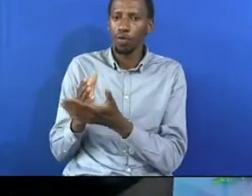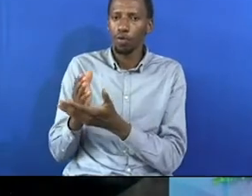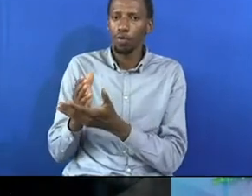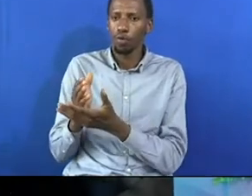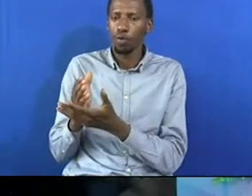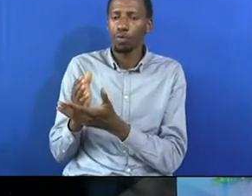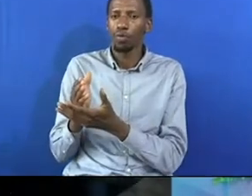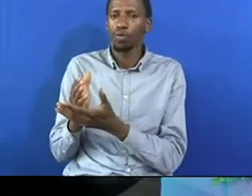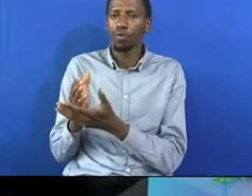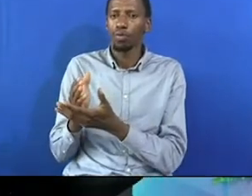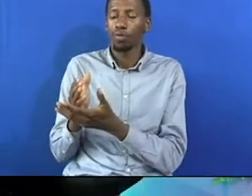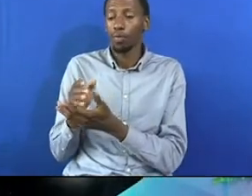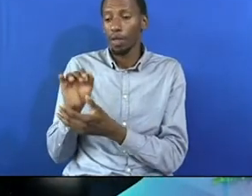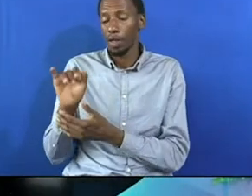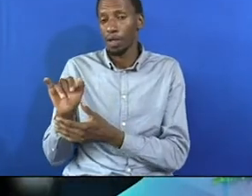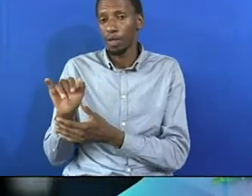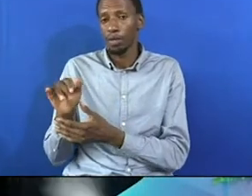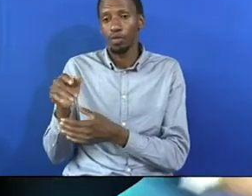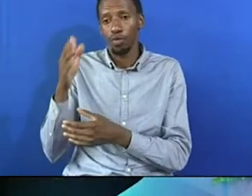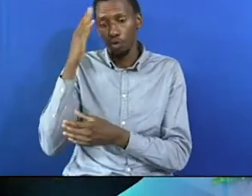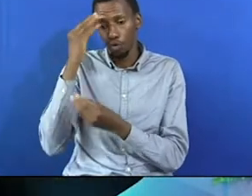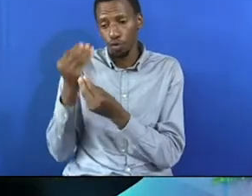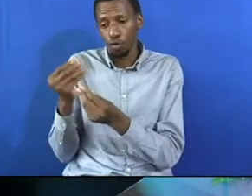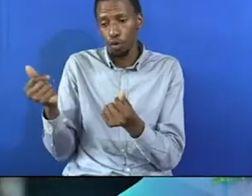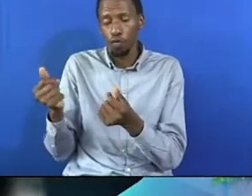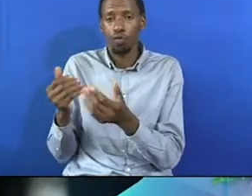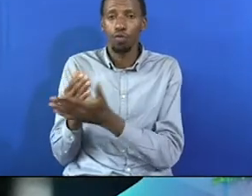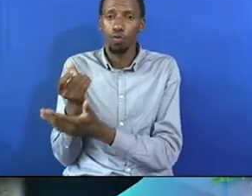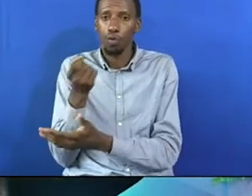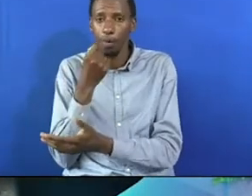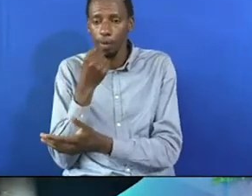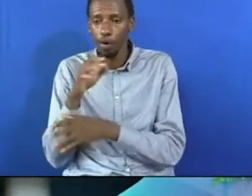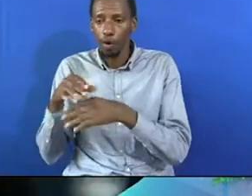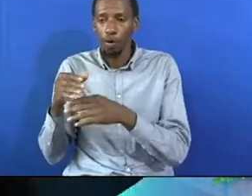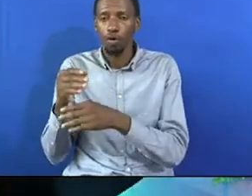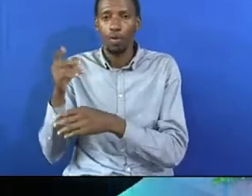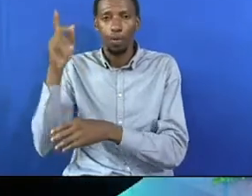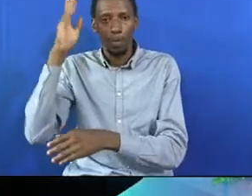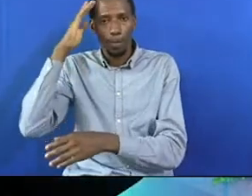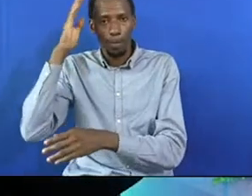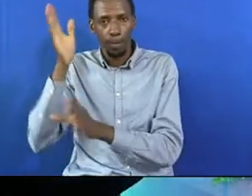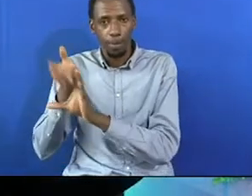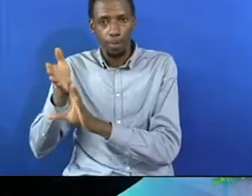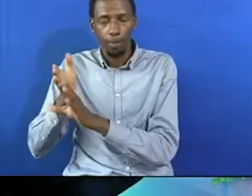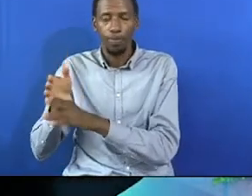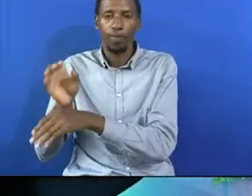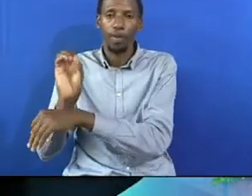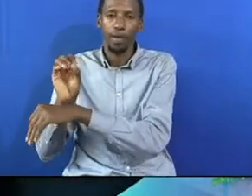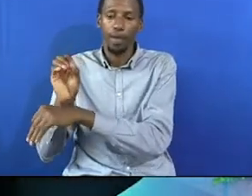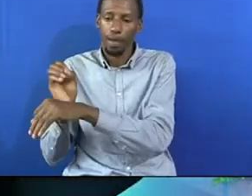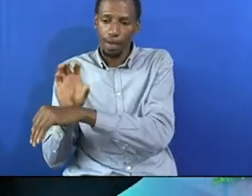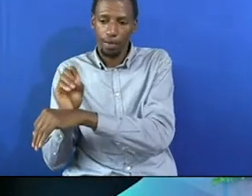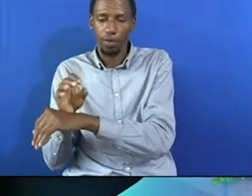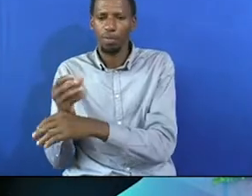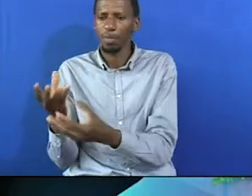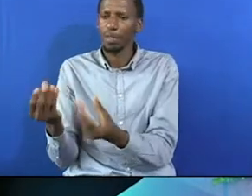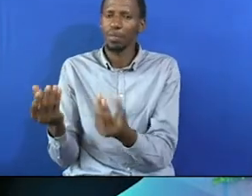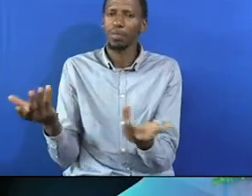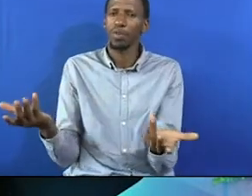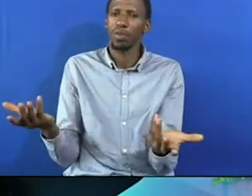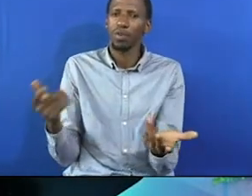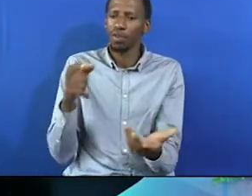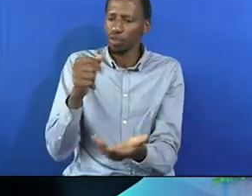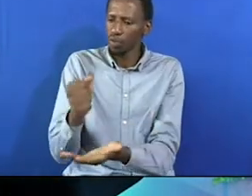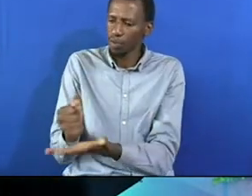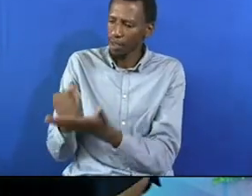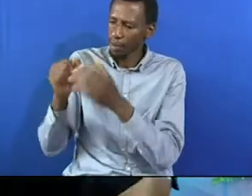through psychological counseling. Seek help. You can be helped. You